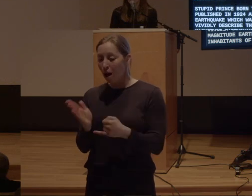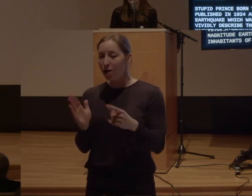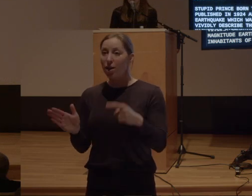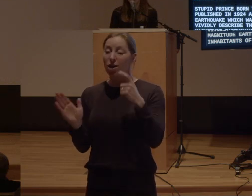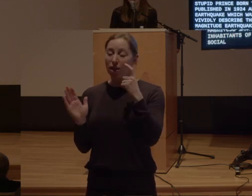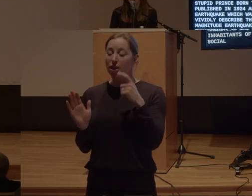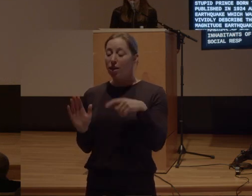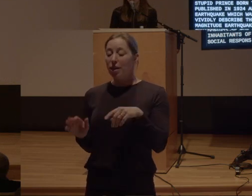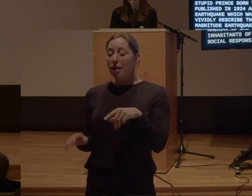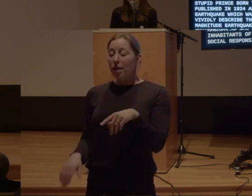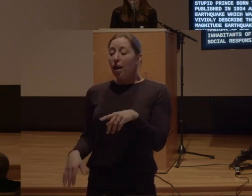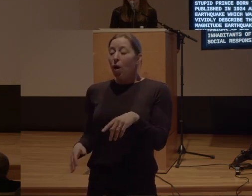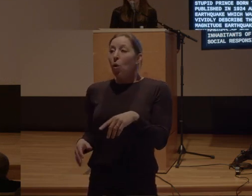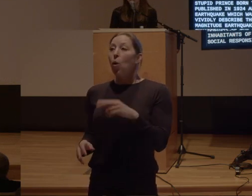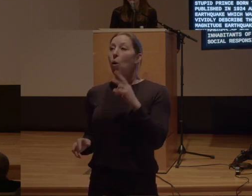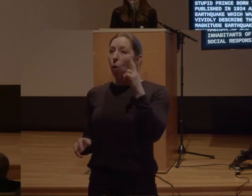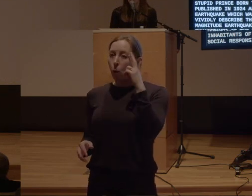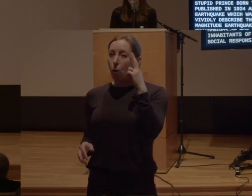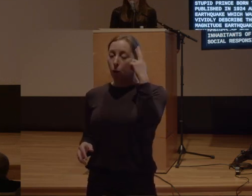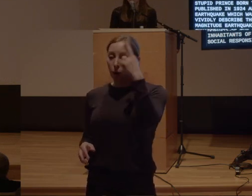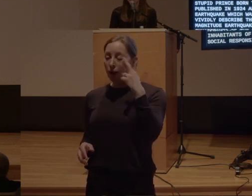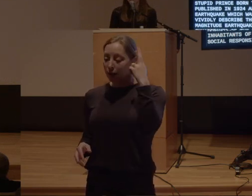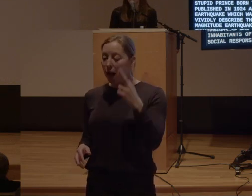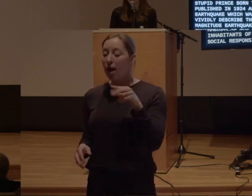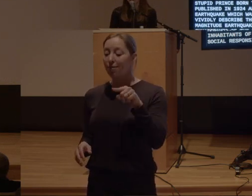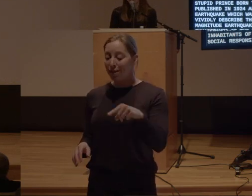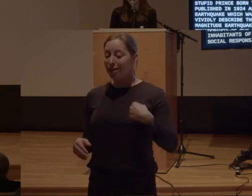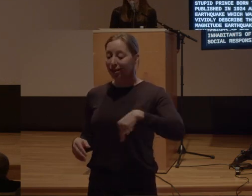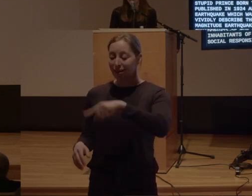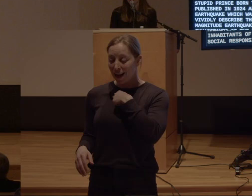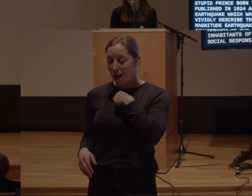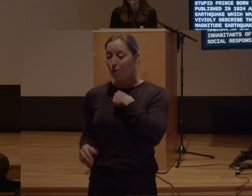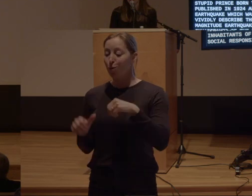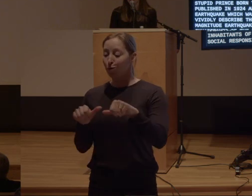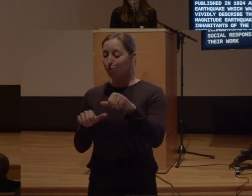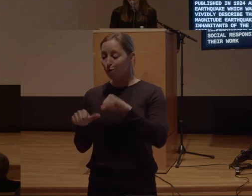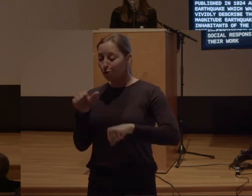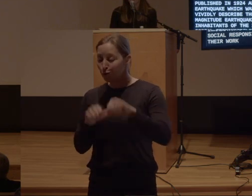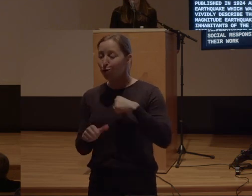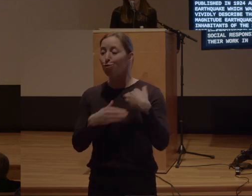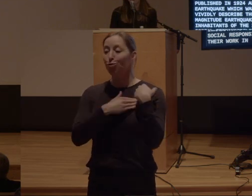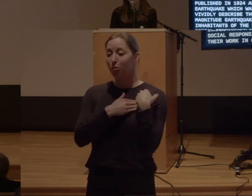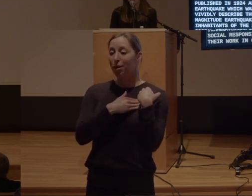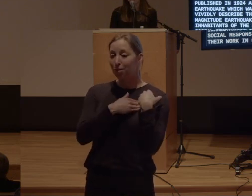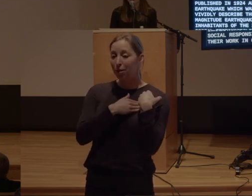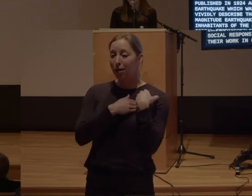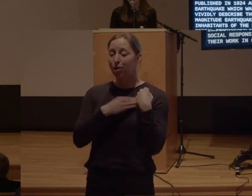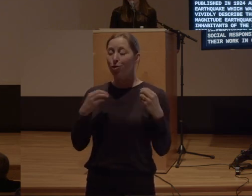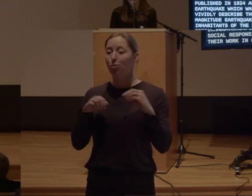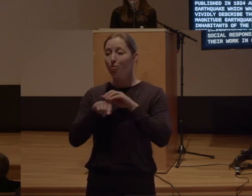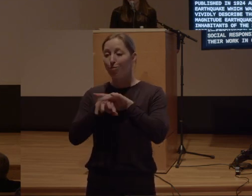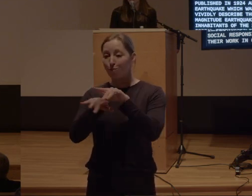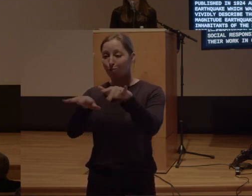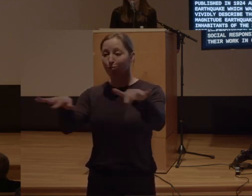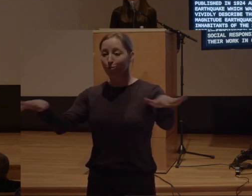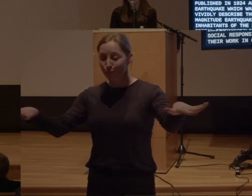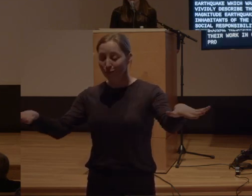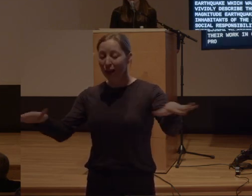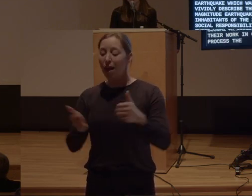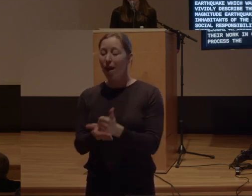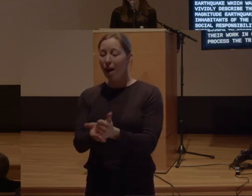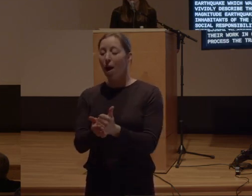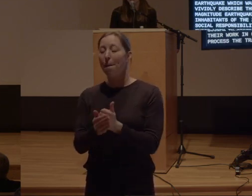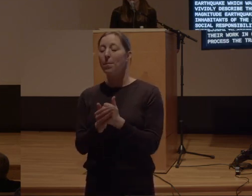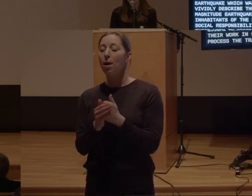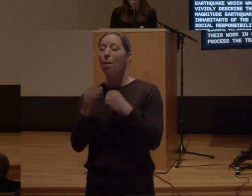social responsibility to document and interpret the disaster in their work in order to help their fellow citizens process the trauma of